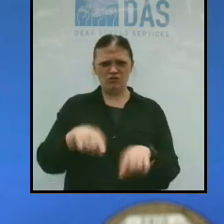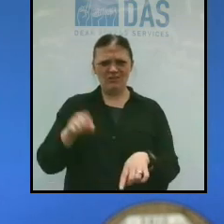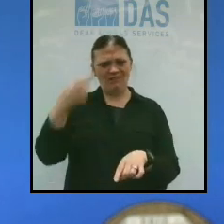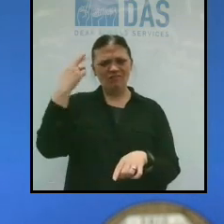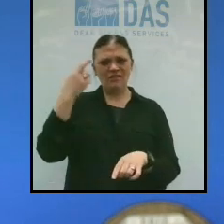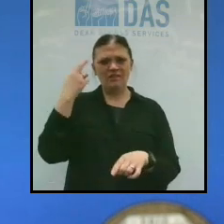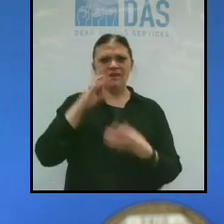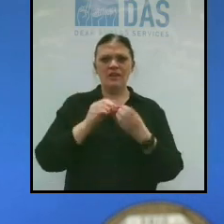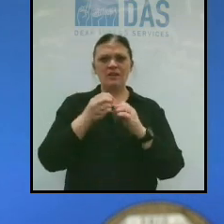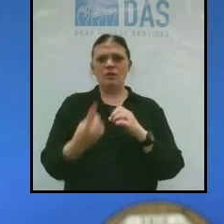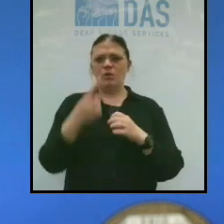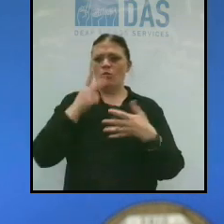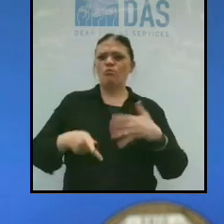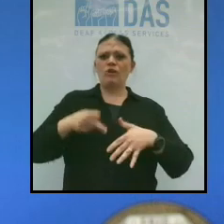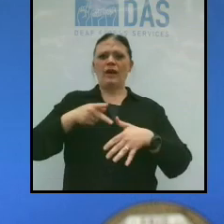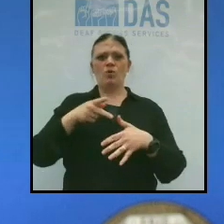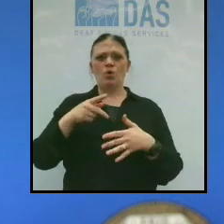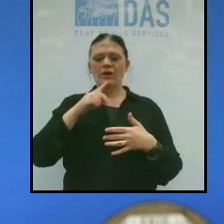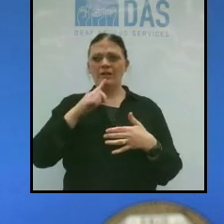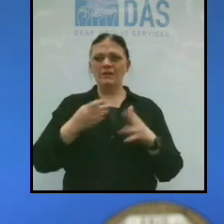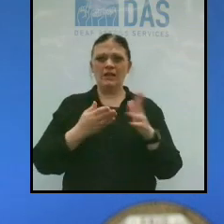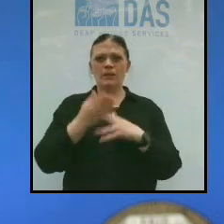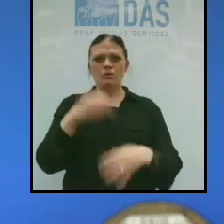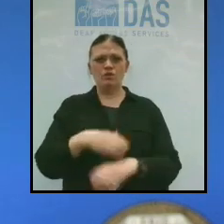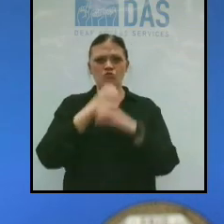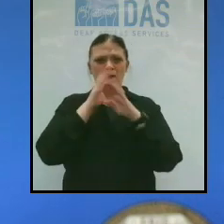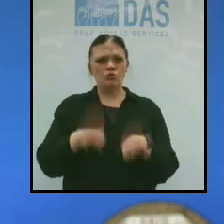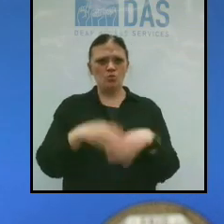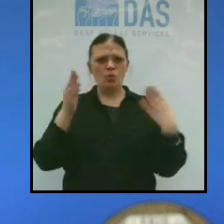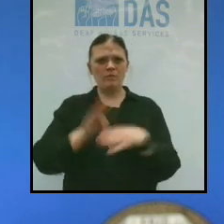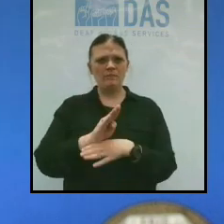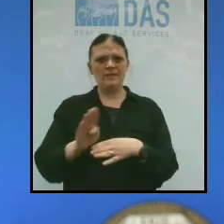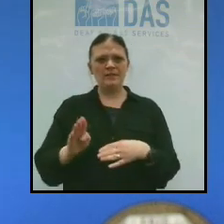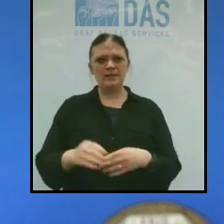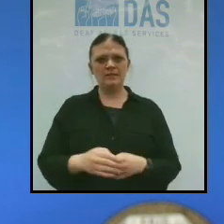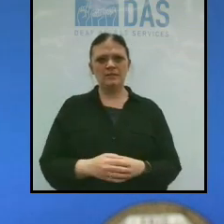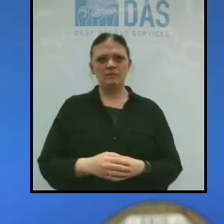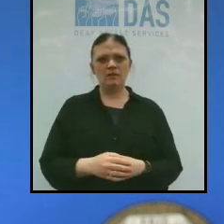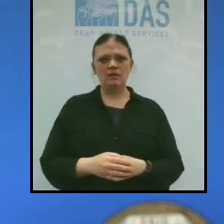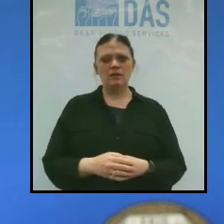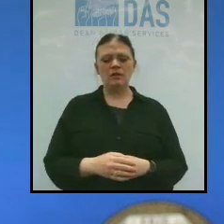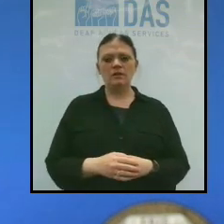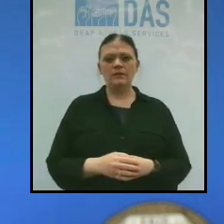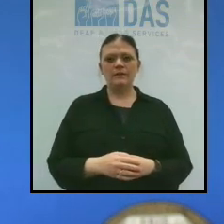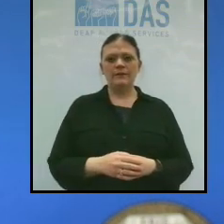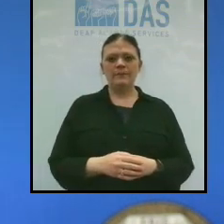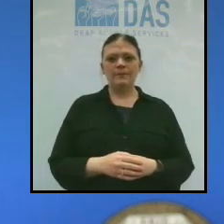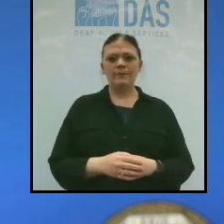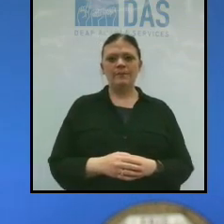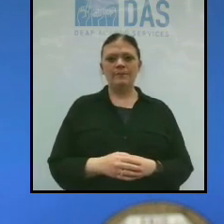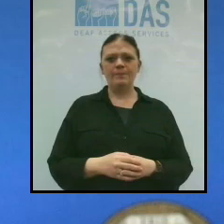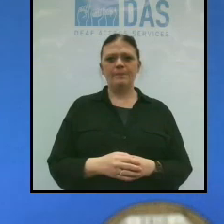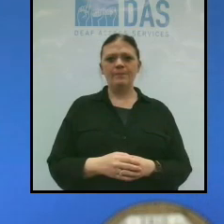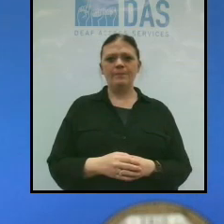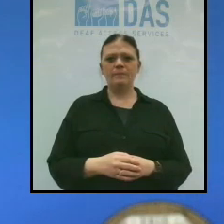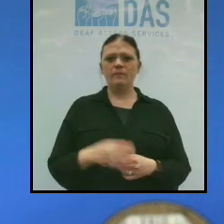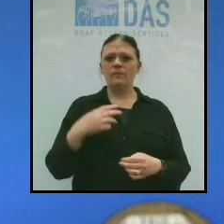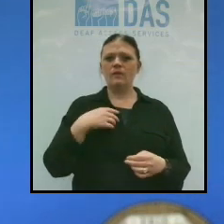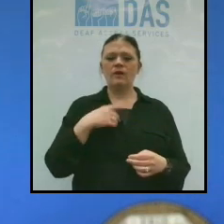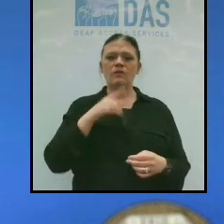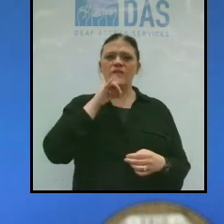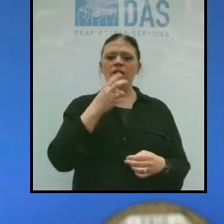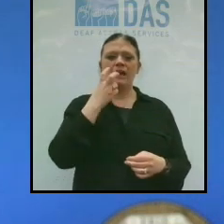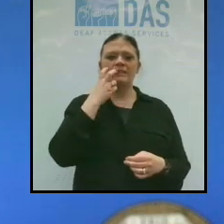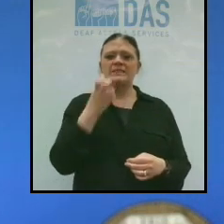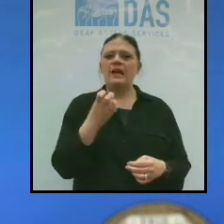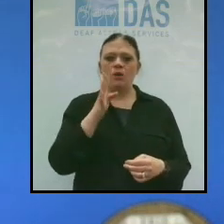realize the number one priority is getting through this crisis to try to reopen business. I would highly doubt that you're going to